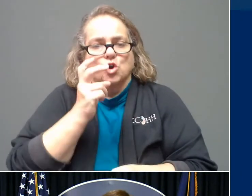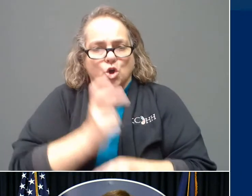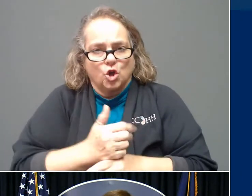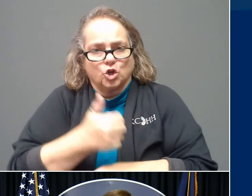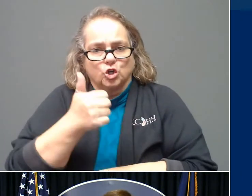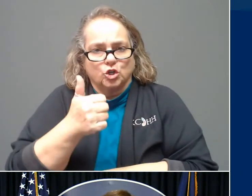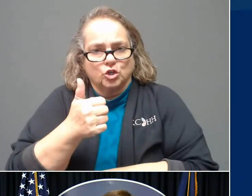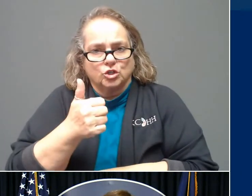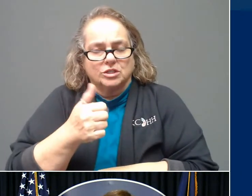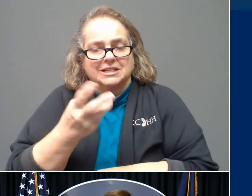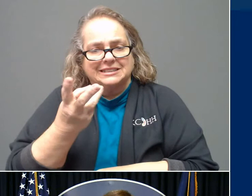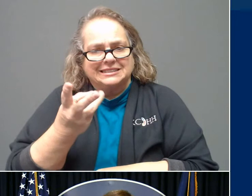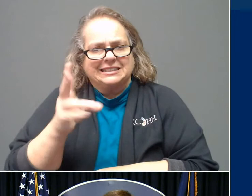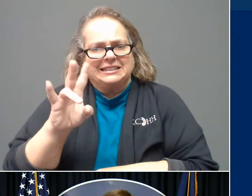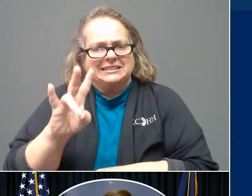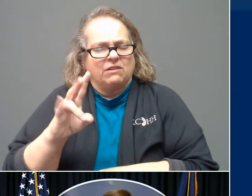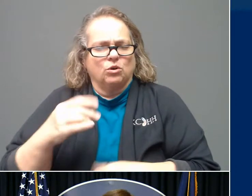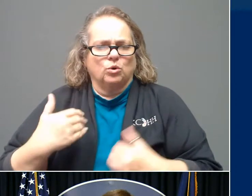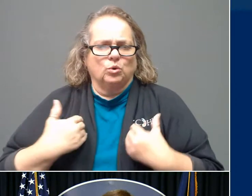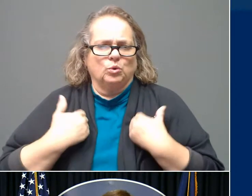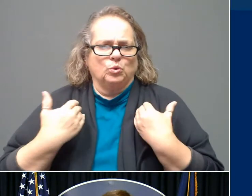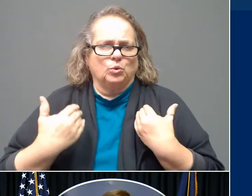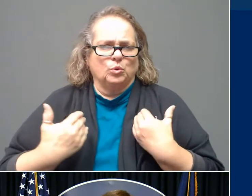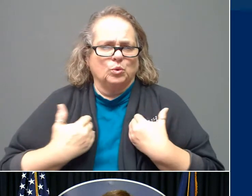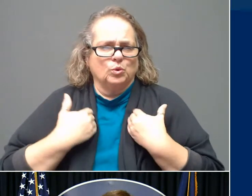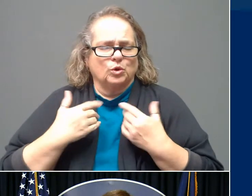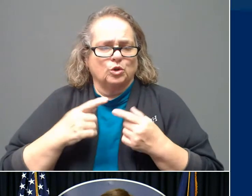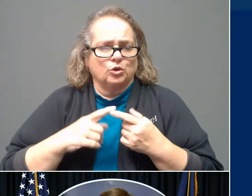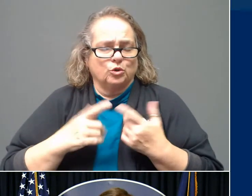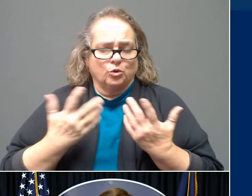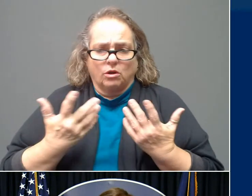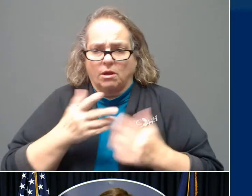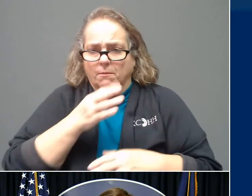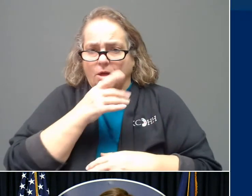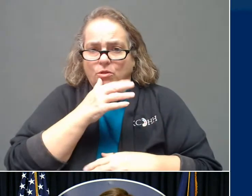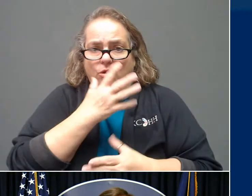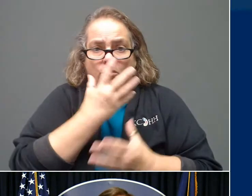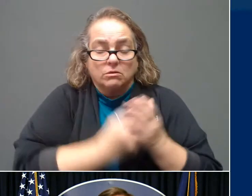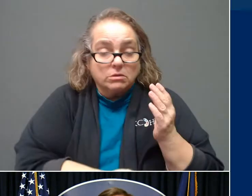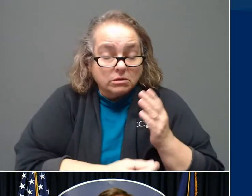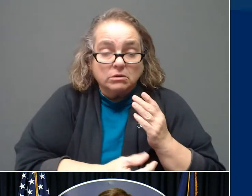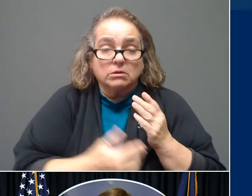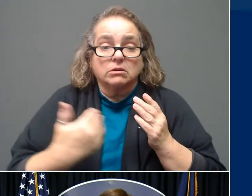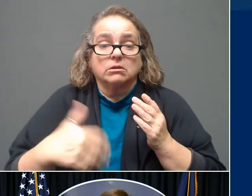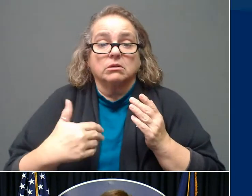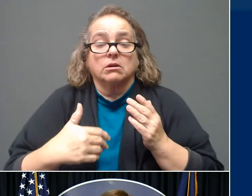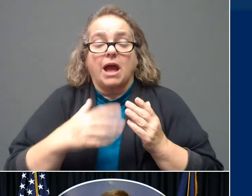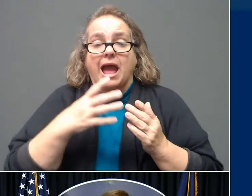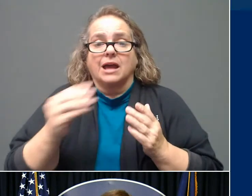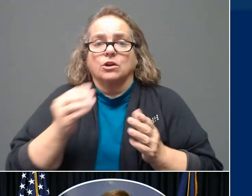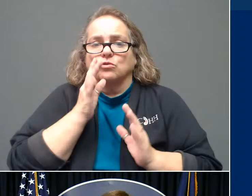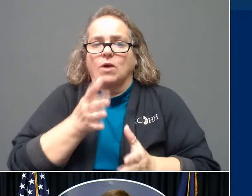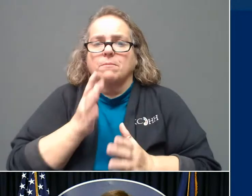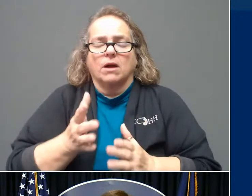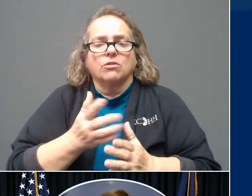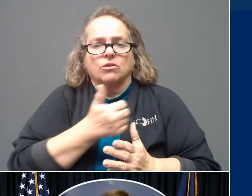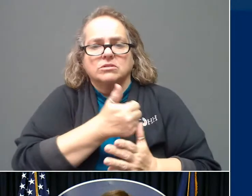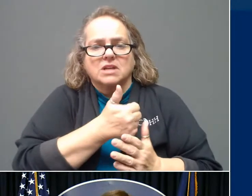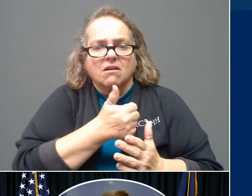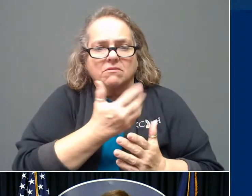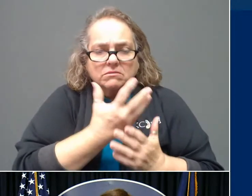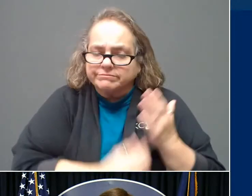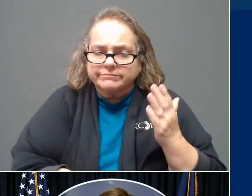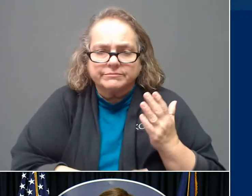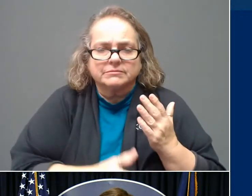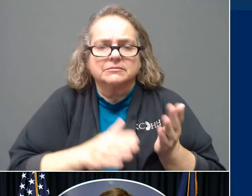67 is far too young to lose a mother, to lose a grandmother. And we